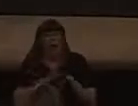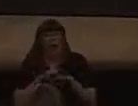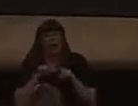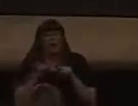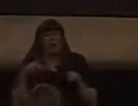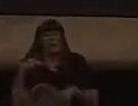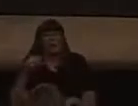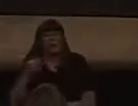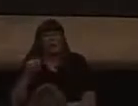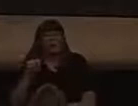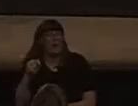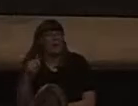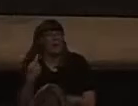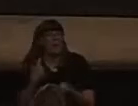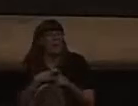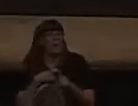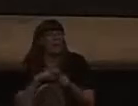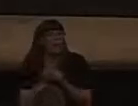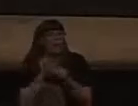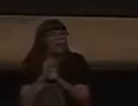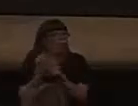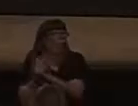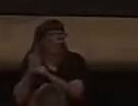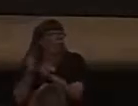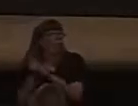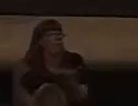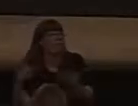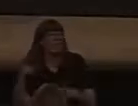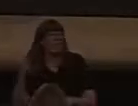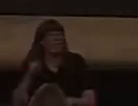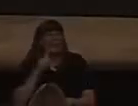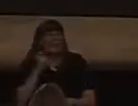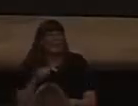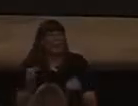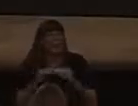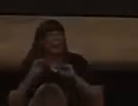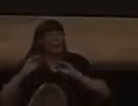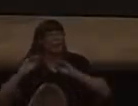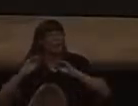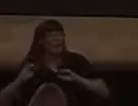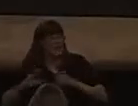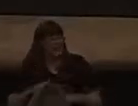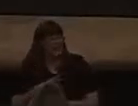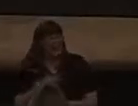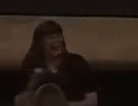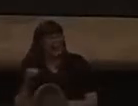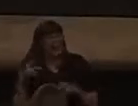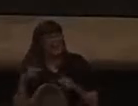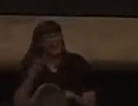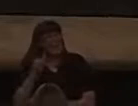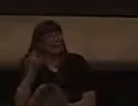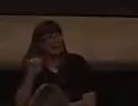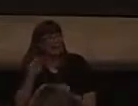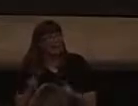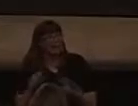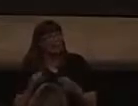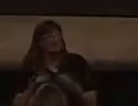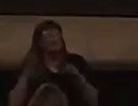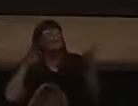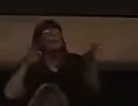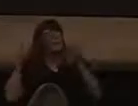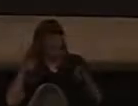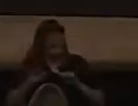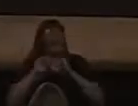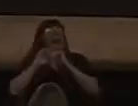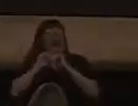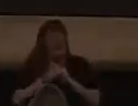and you are hitting all the obstacles. I think they need to be a little more educated and allow the disabled person to instruct them